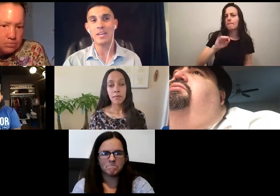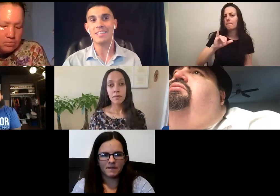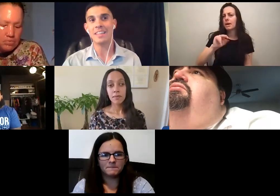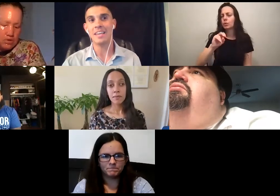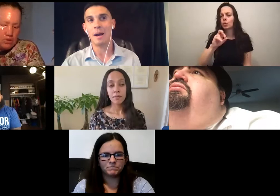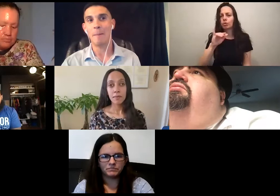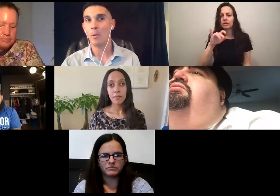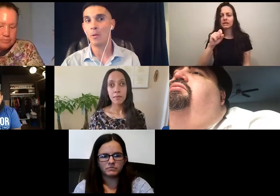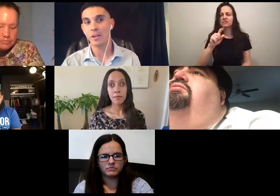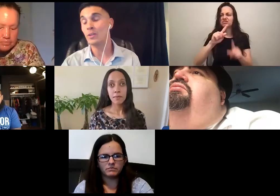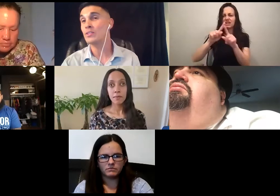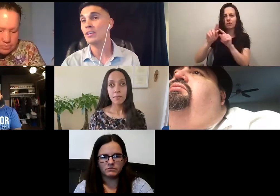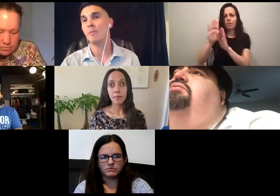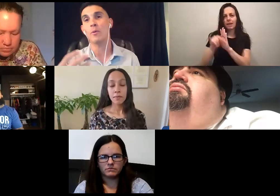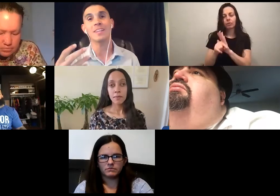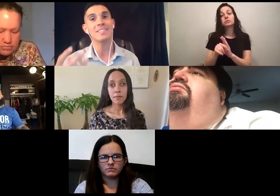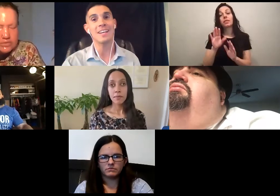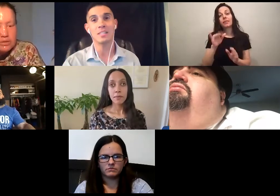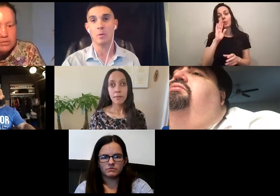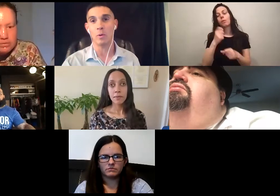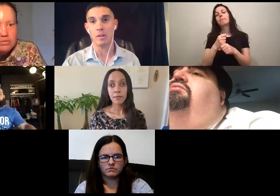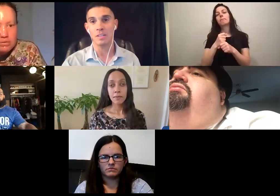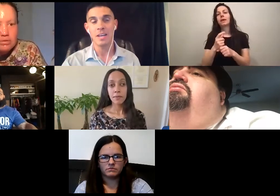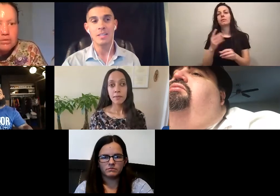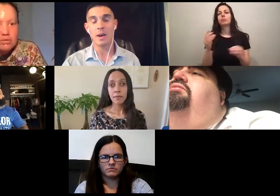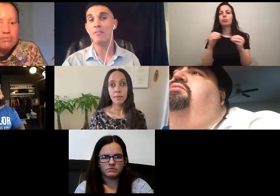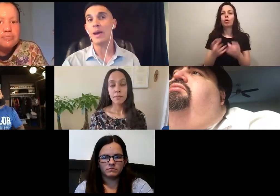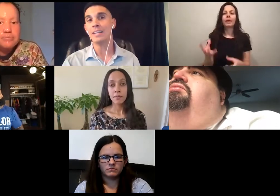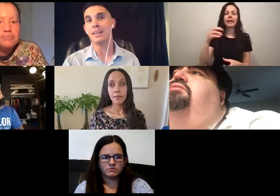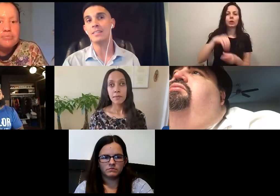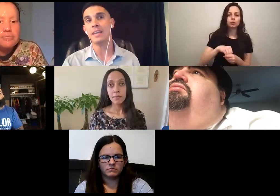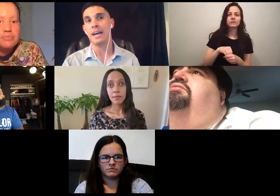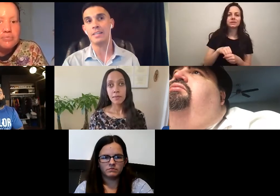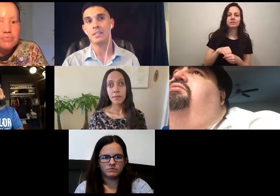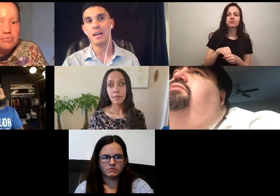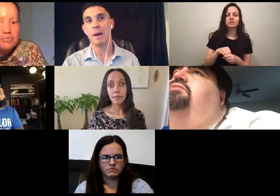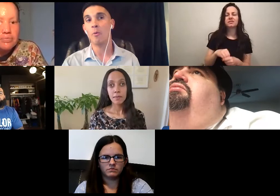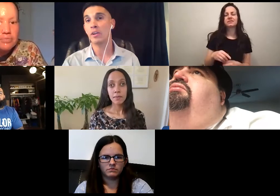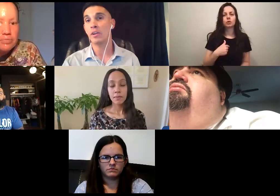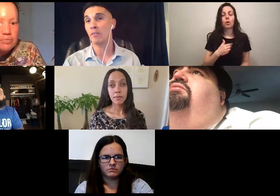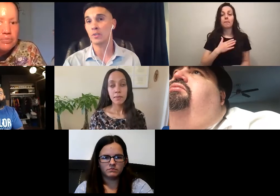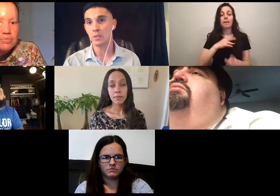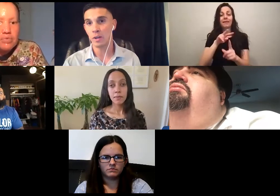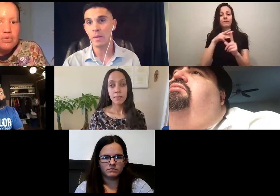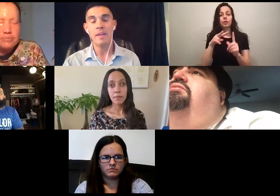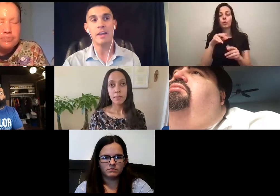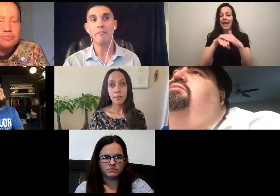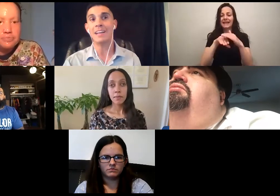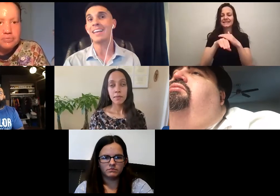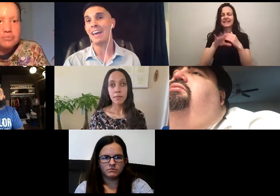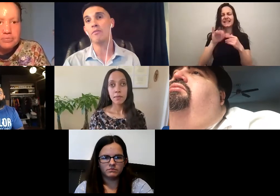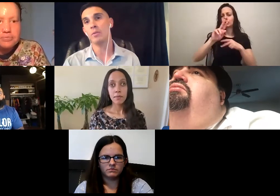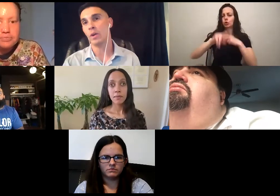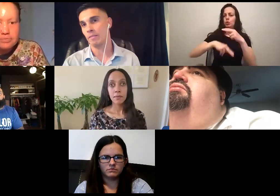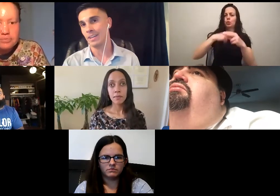That creates, I think, a more inclusive, a more accessible world. So I view access as a more universal term that